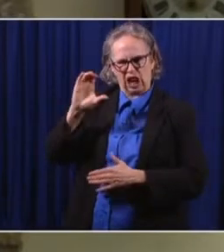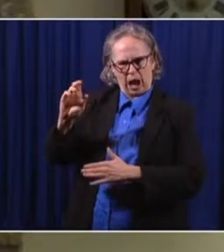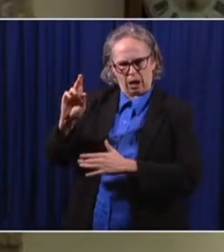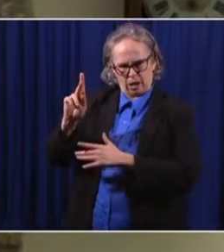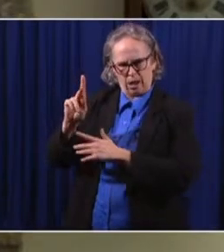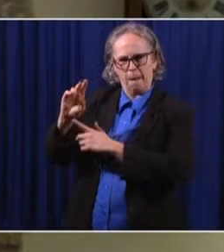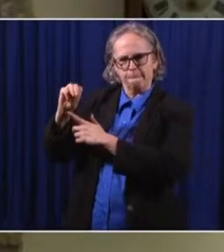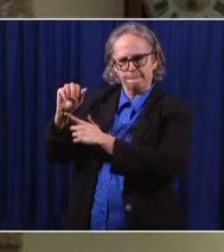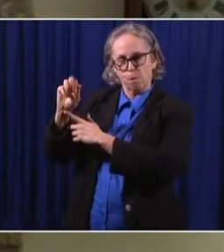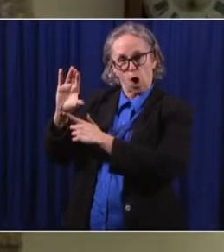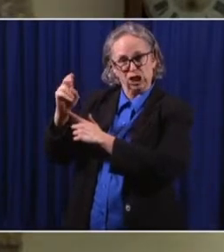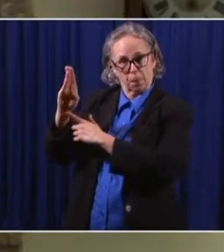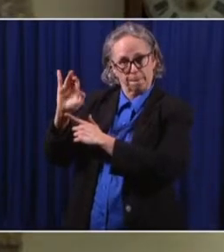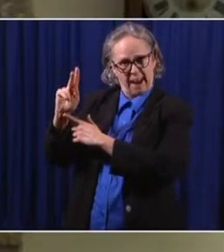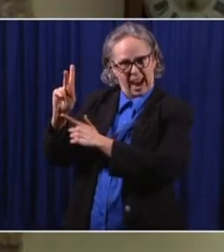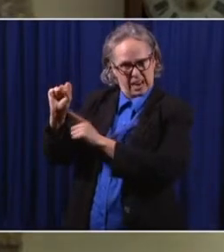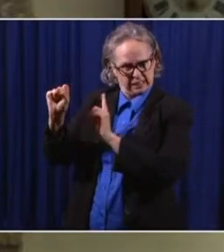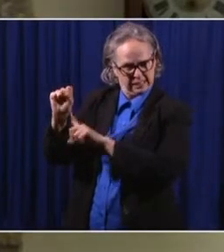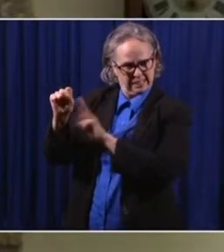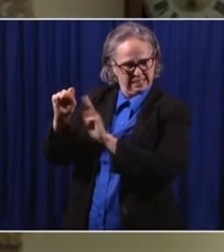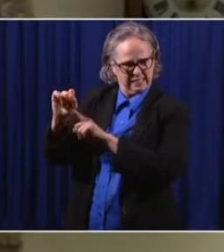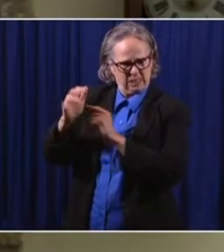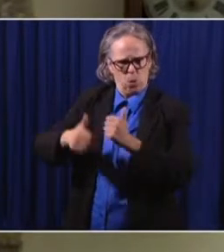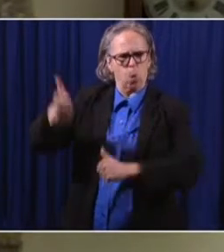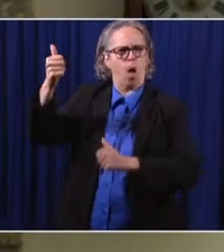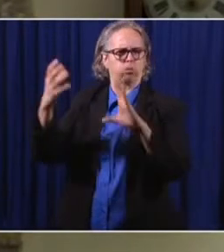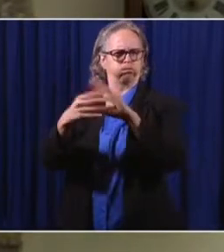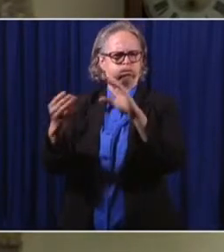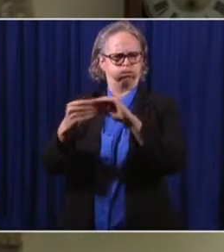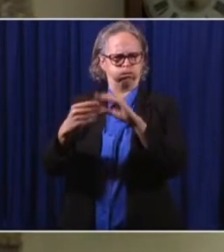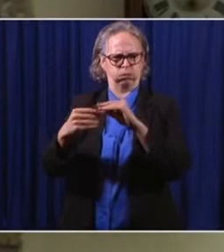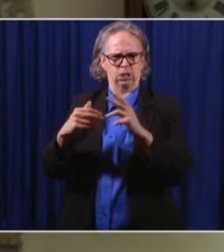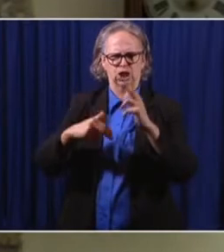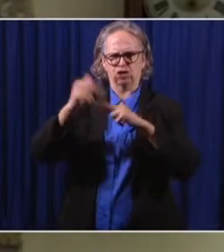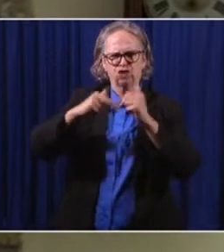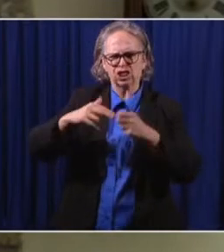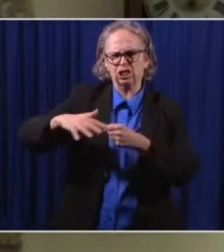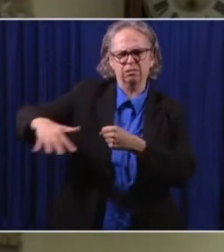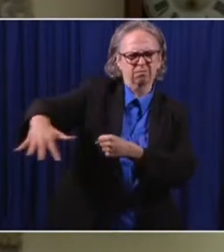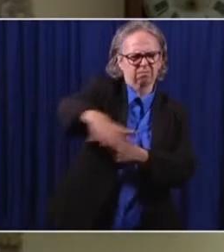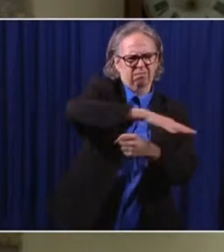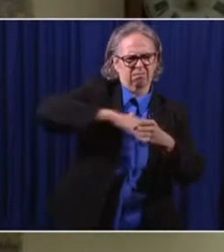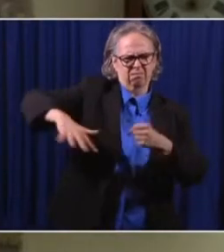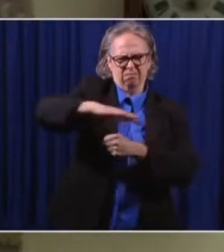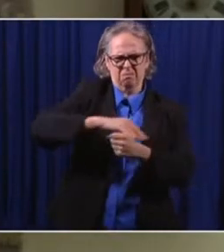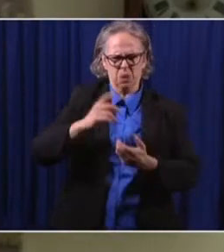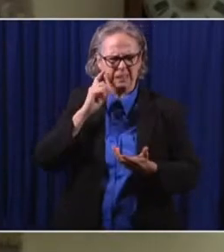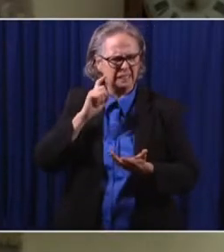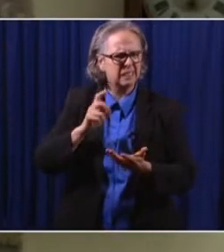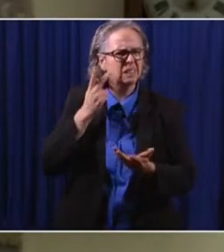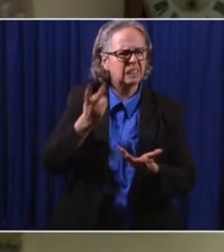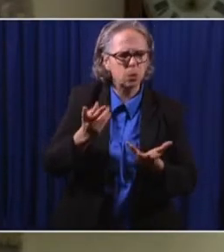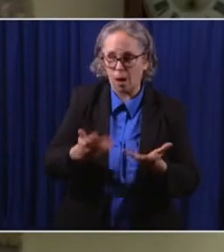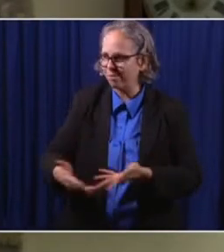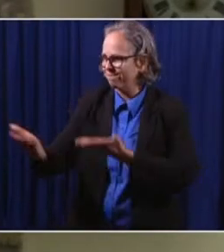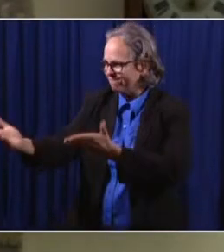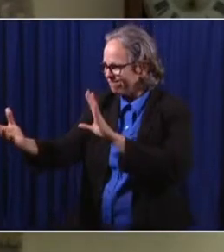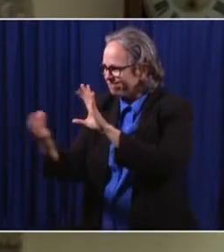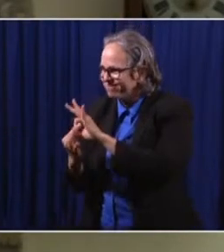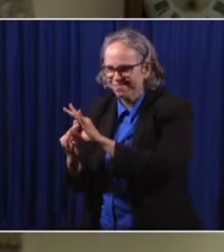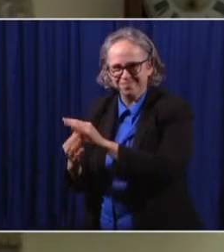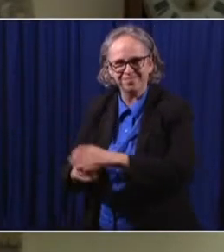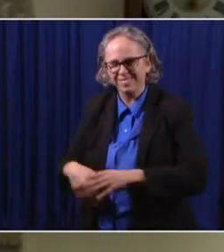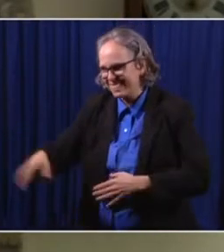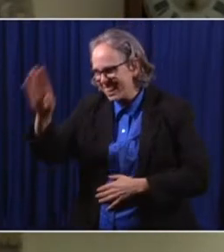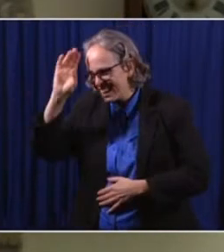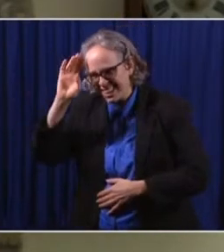about these construction zones and what we're seeing. Director? Governor,